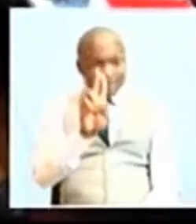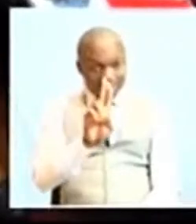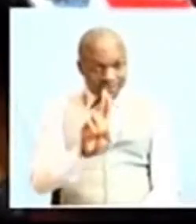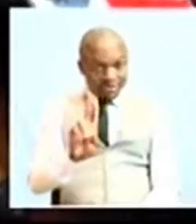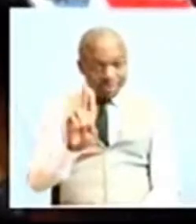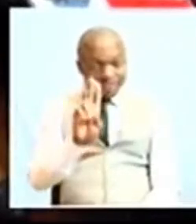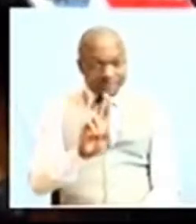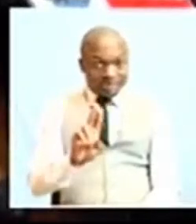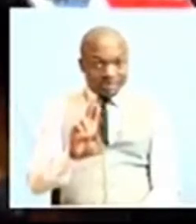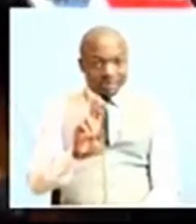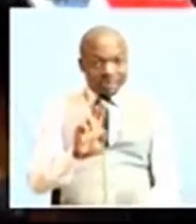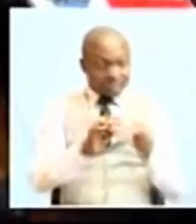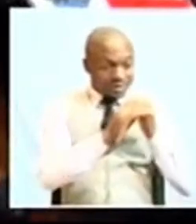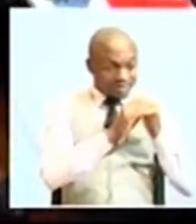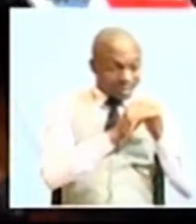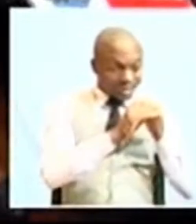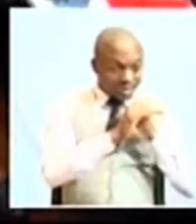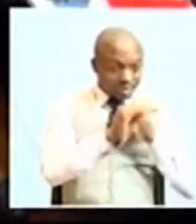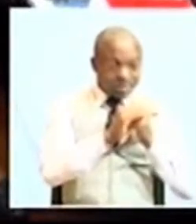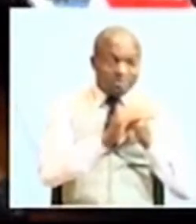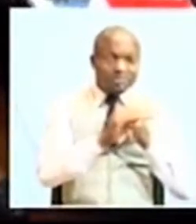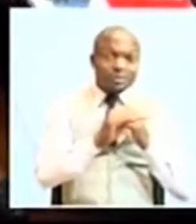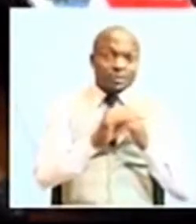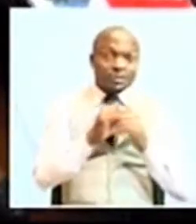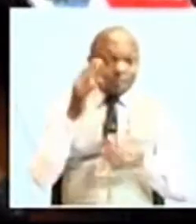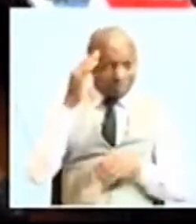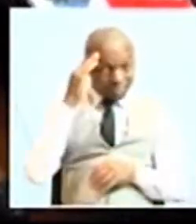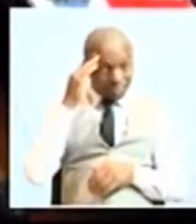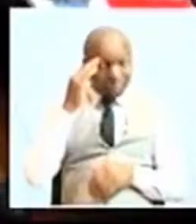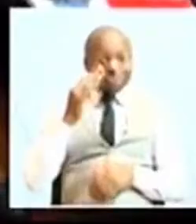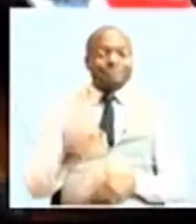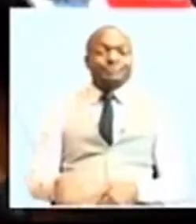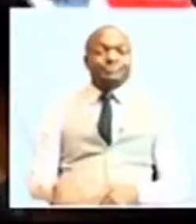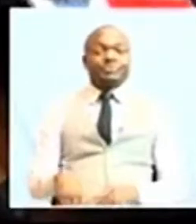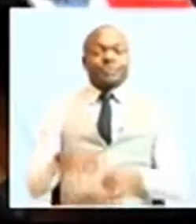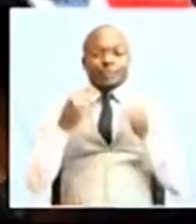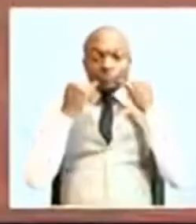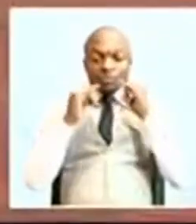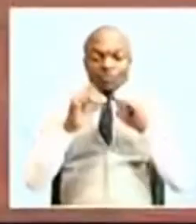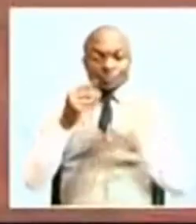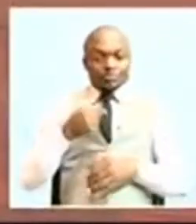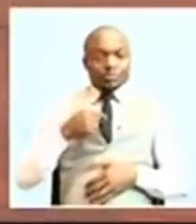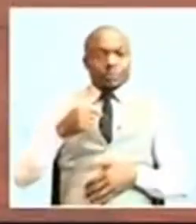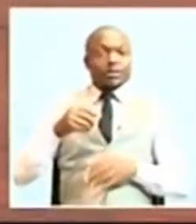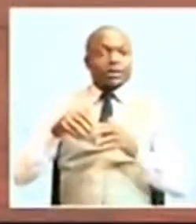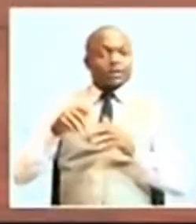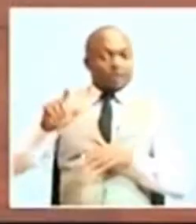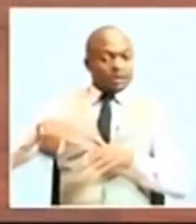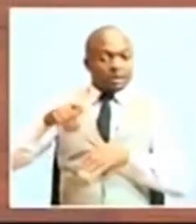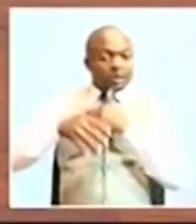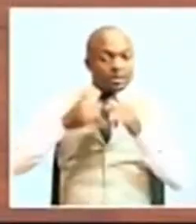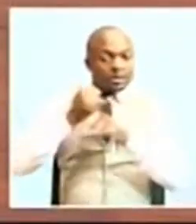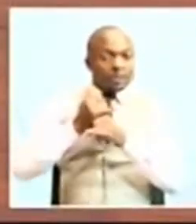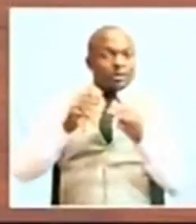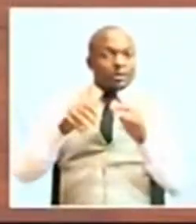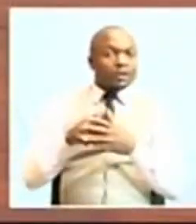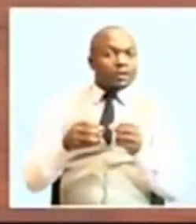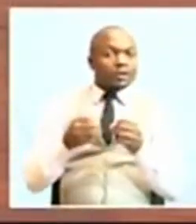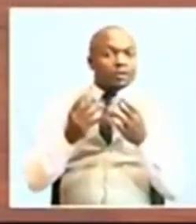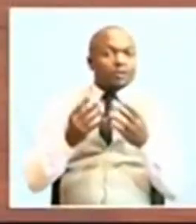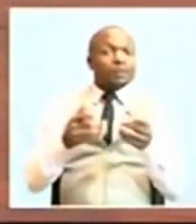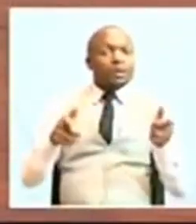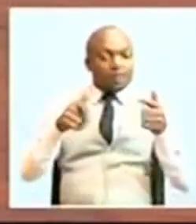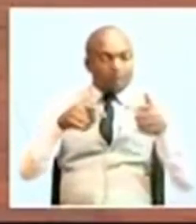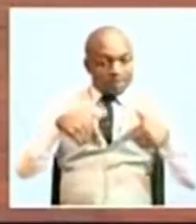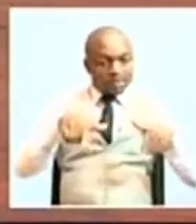know if you can tell me, for example, last year, how many local contractors you